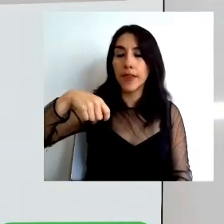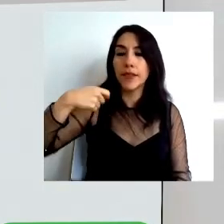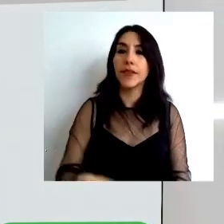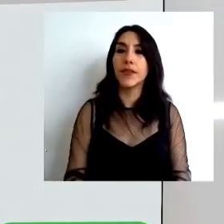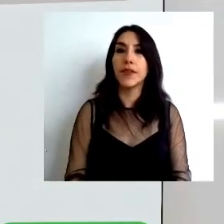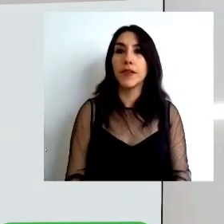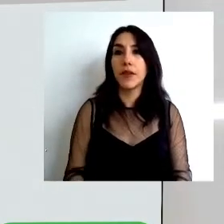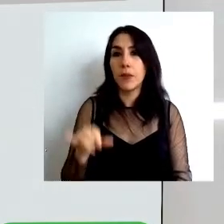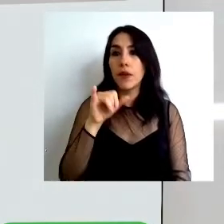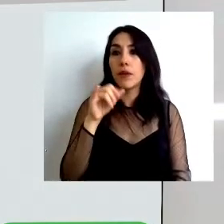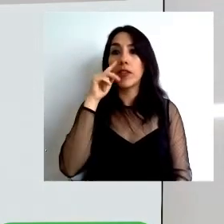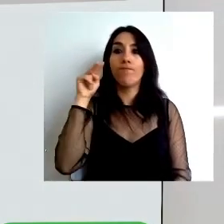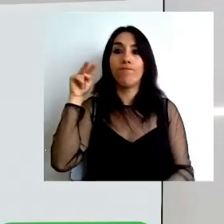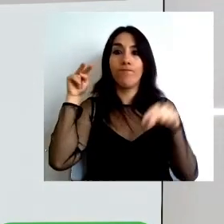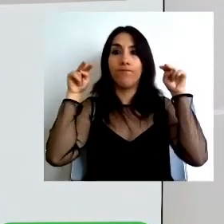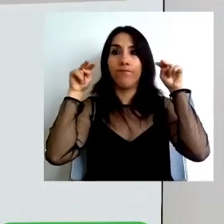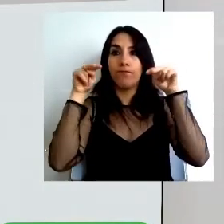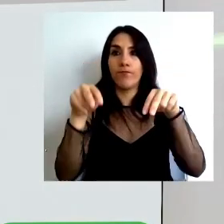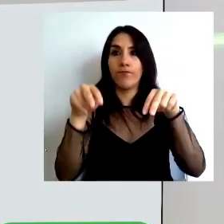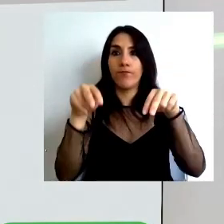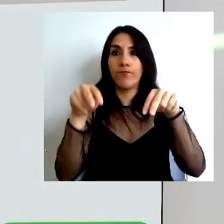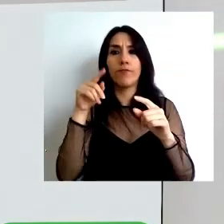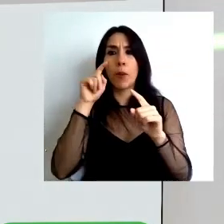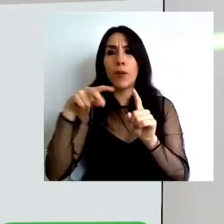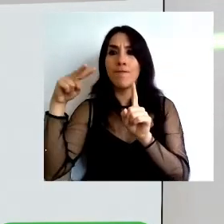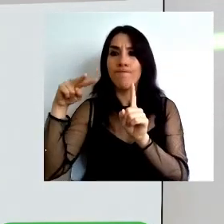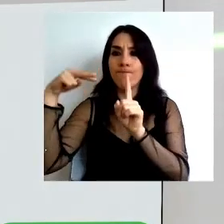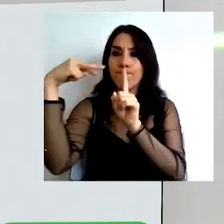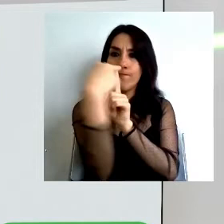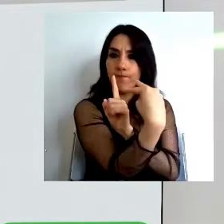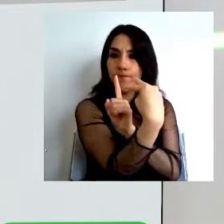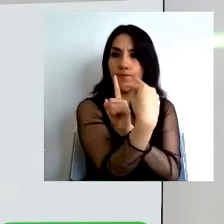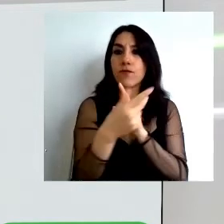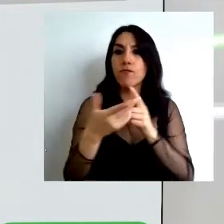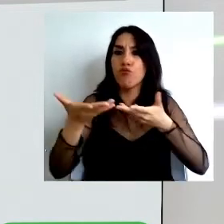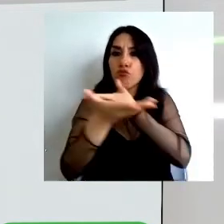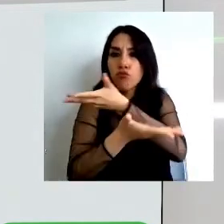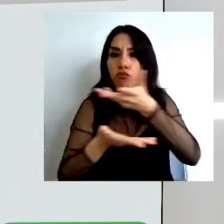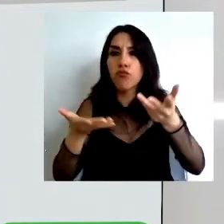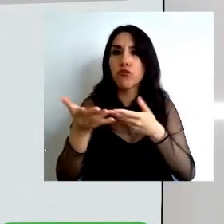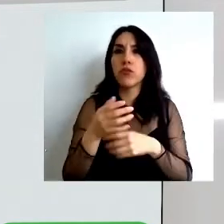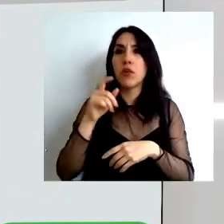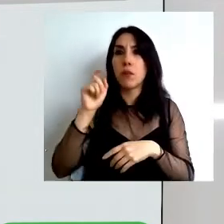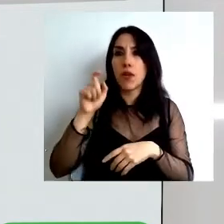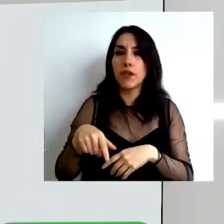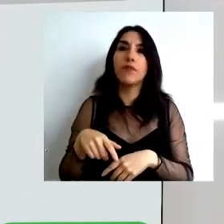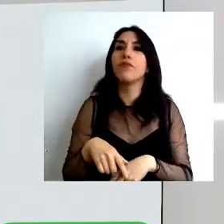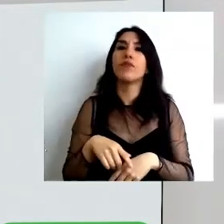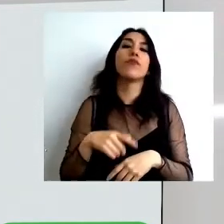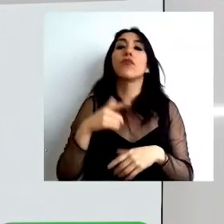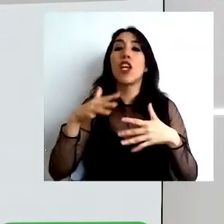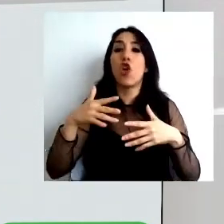methodologies, and share good practices and learnings in a network approach.